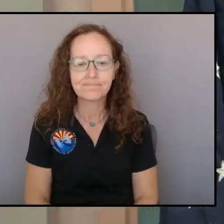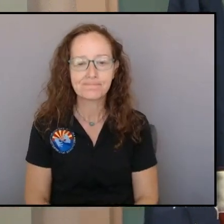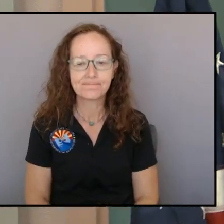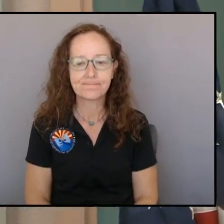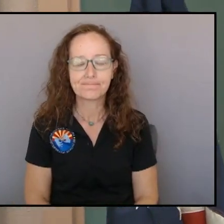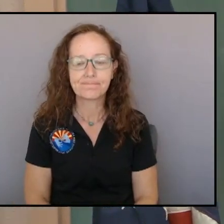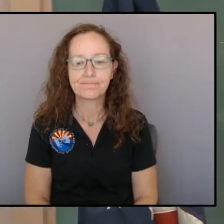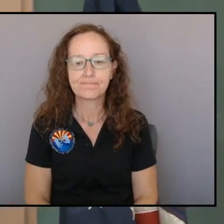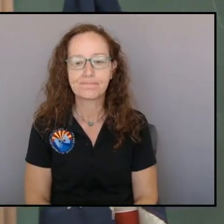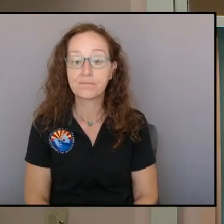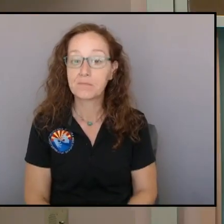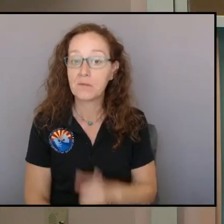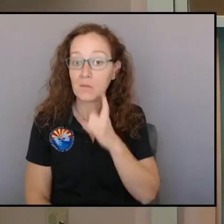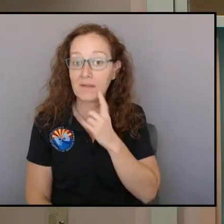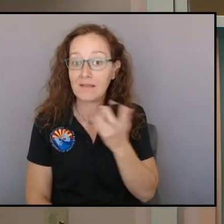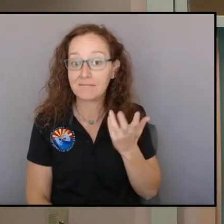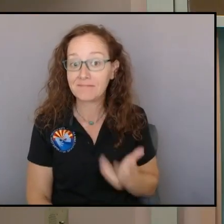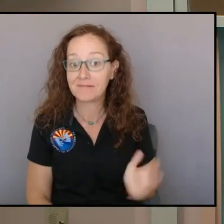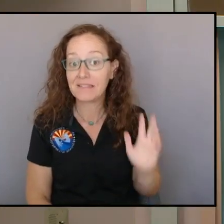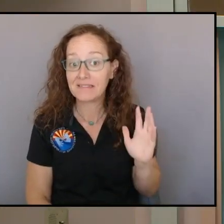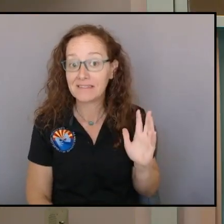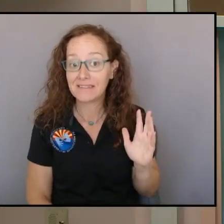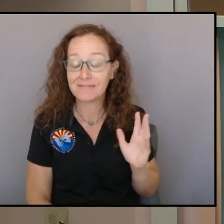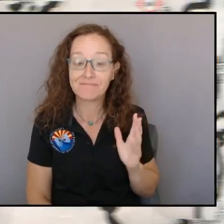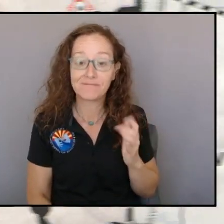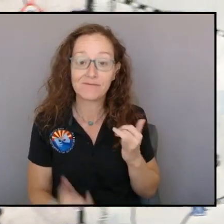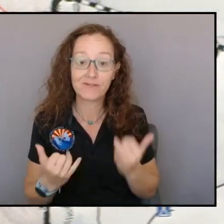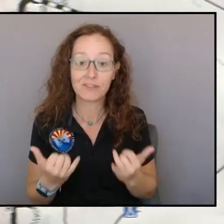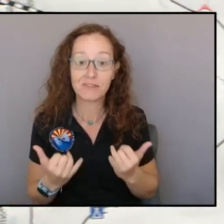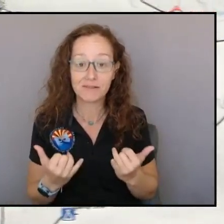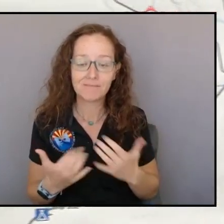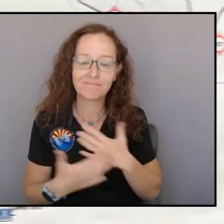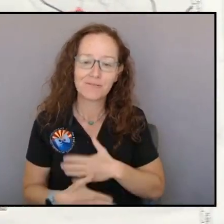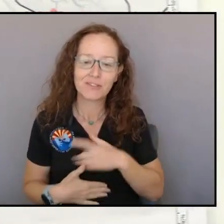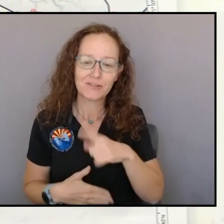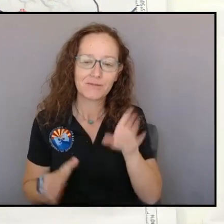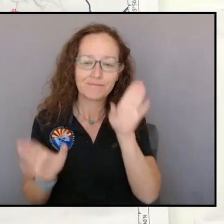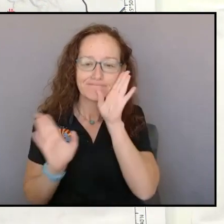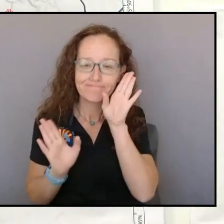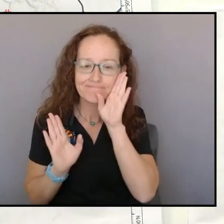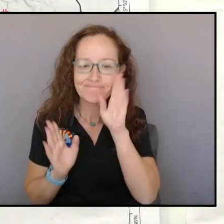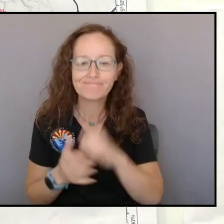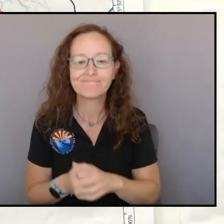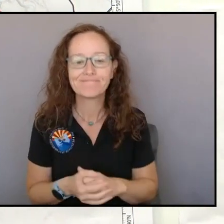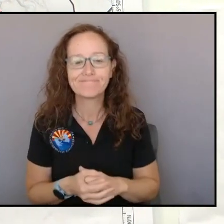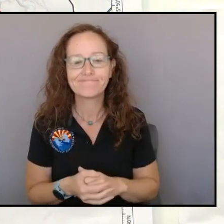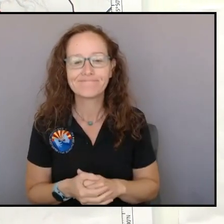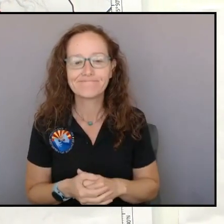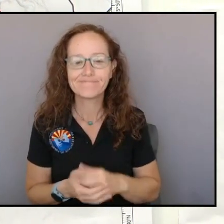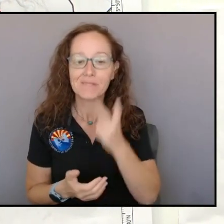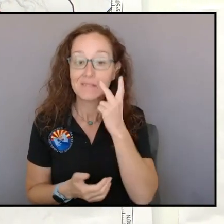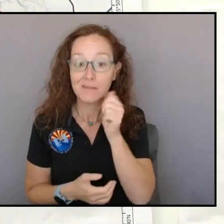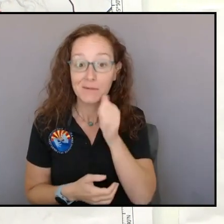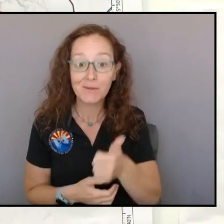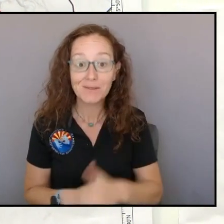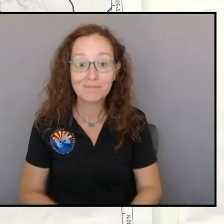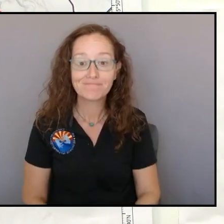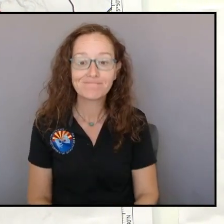So I think that's all I have to report. I appreciate you listening in, and we'll see you tomorrow.